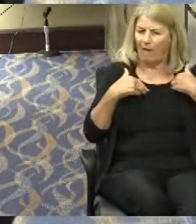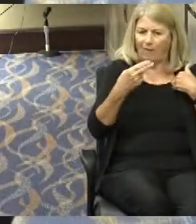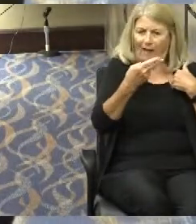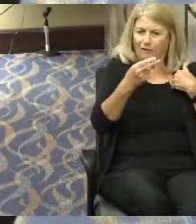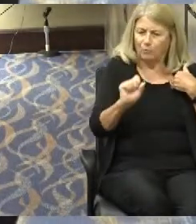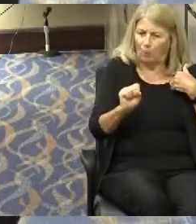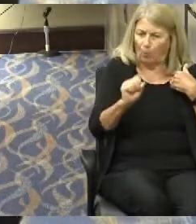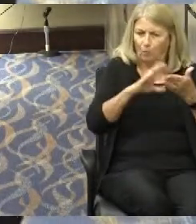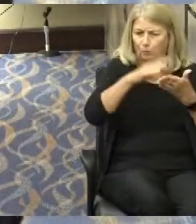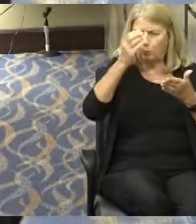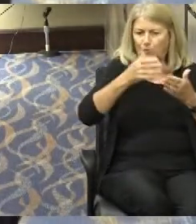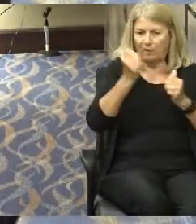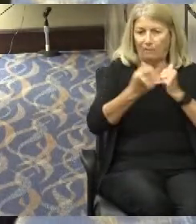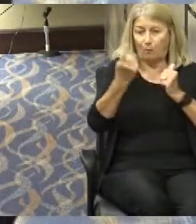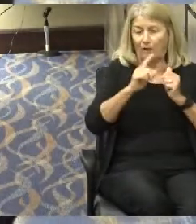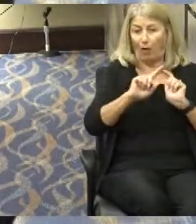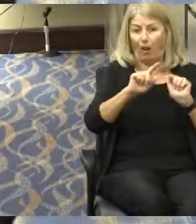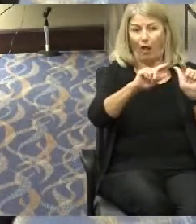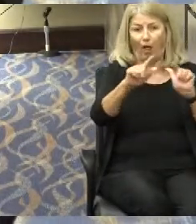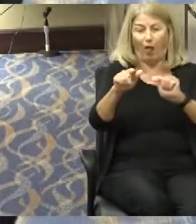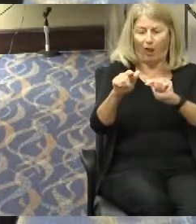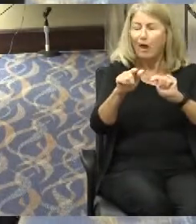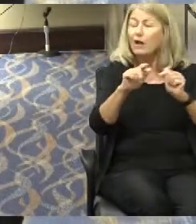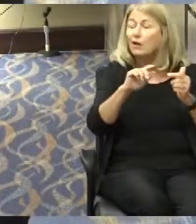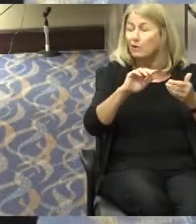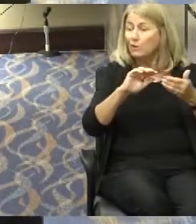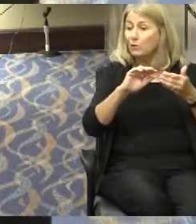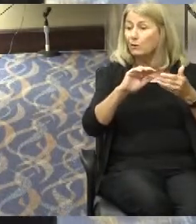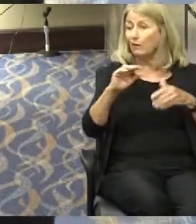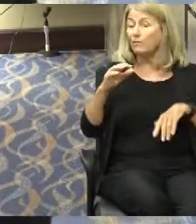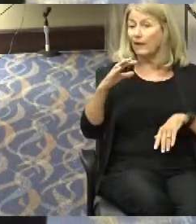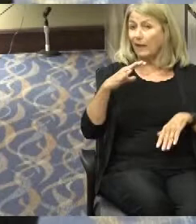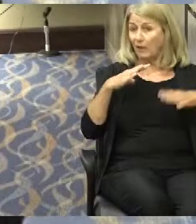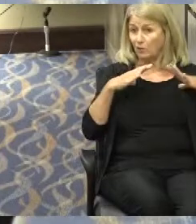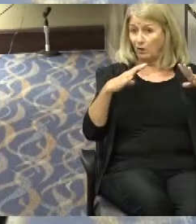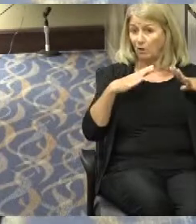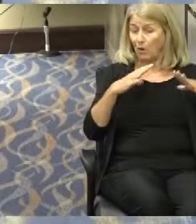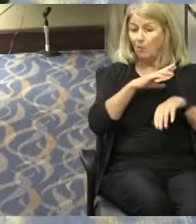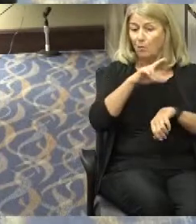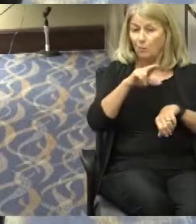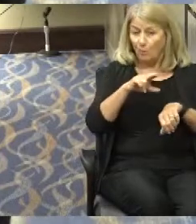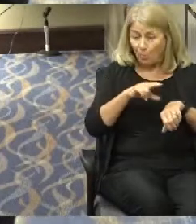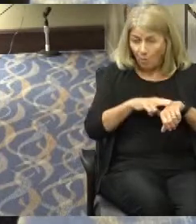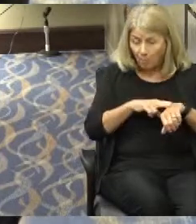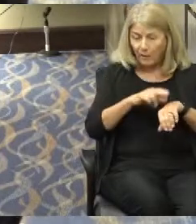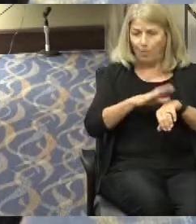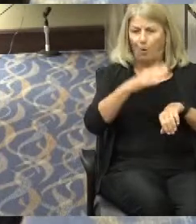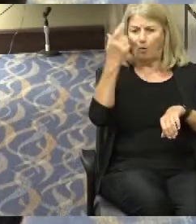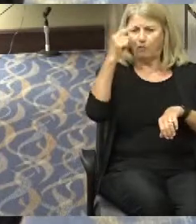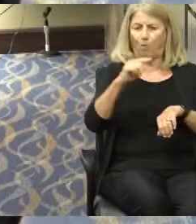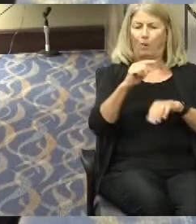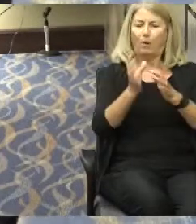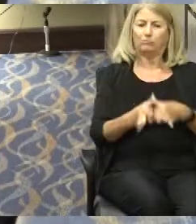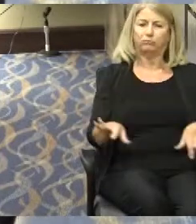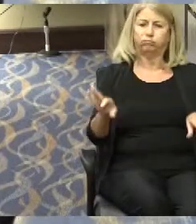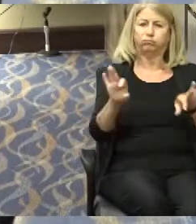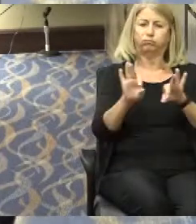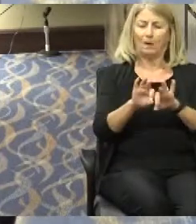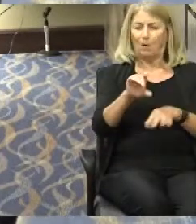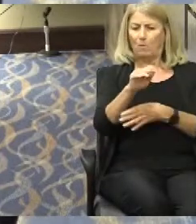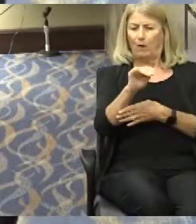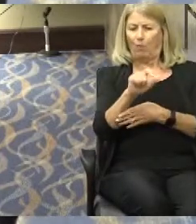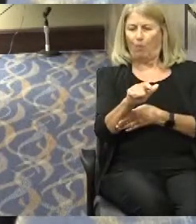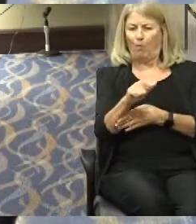on vacation. And we're usually calling for critical appeal during the summer. So this came about as a